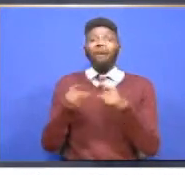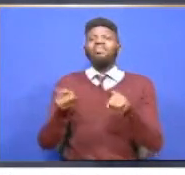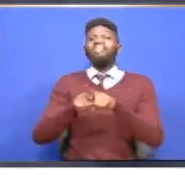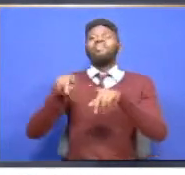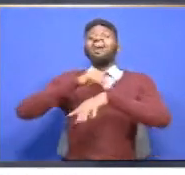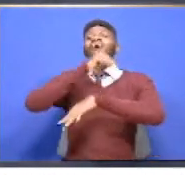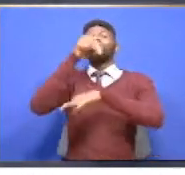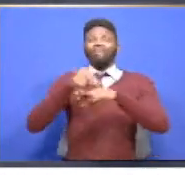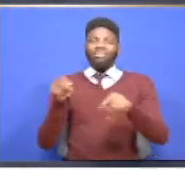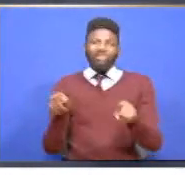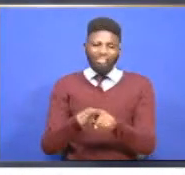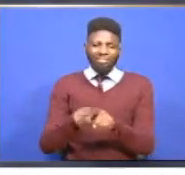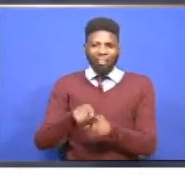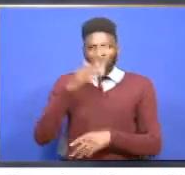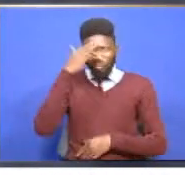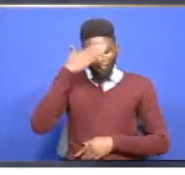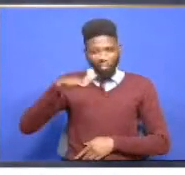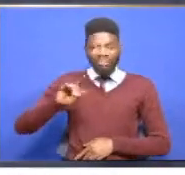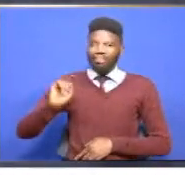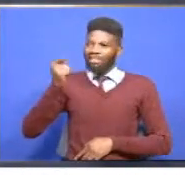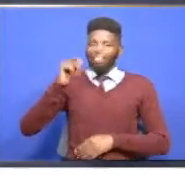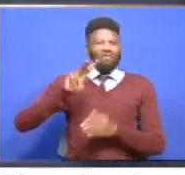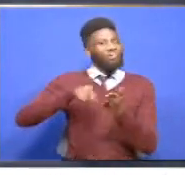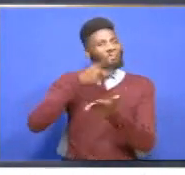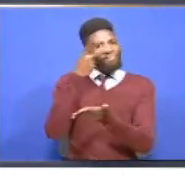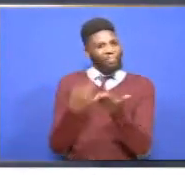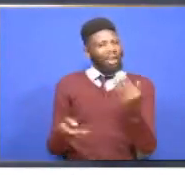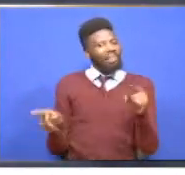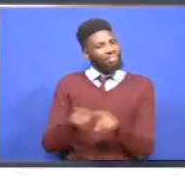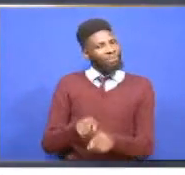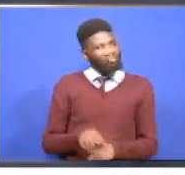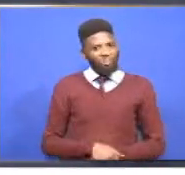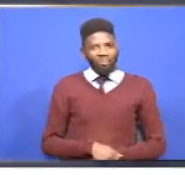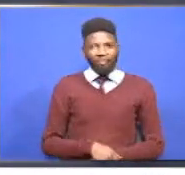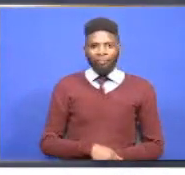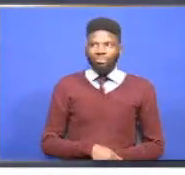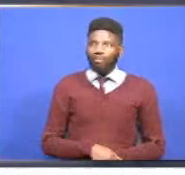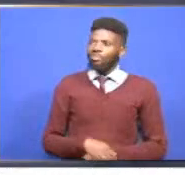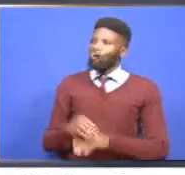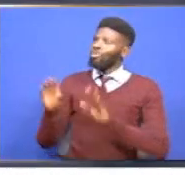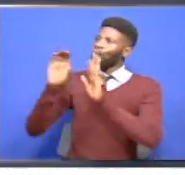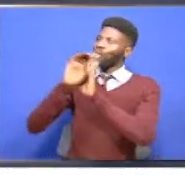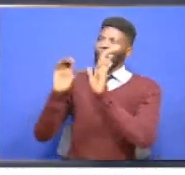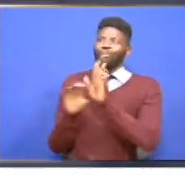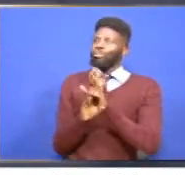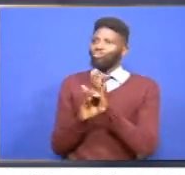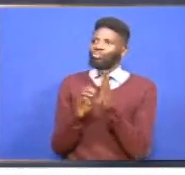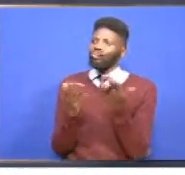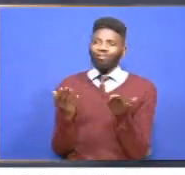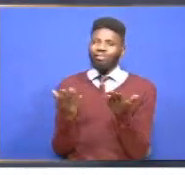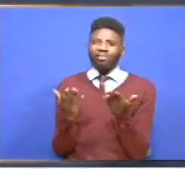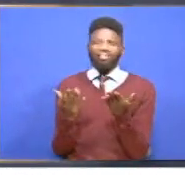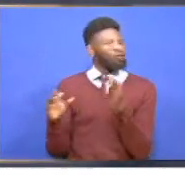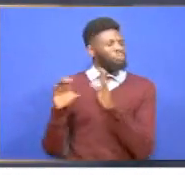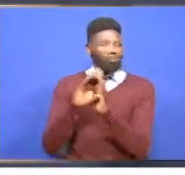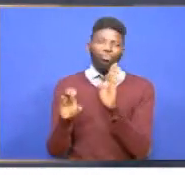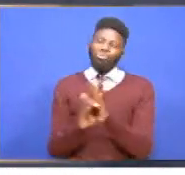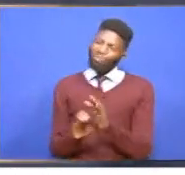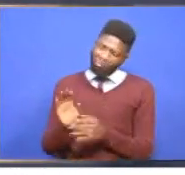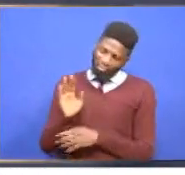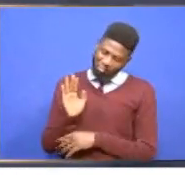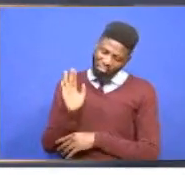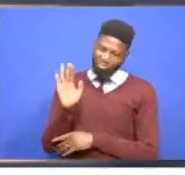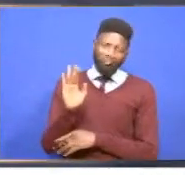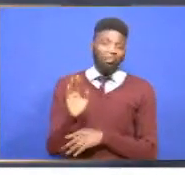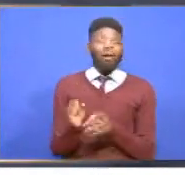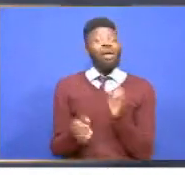the Parliament of Kenya has been unable to? Well, that is constitutional. Whether that's constitutional, and